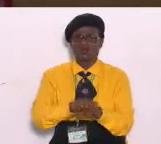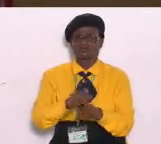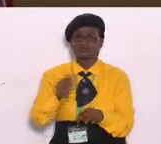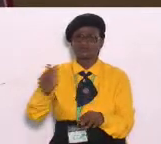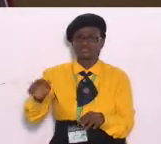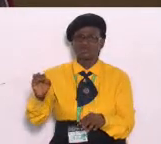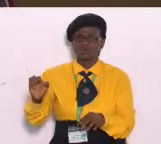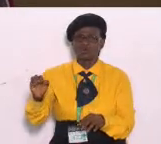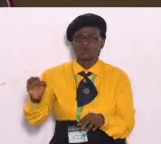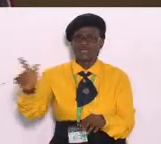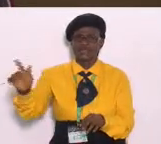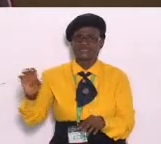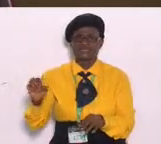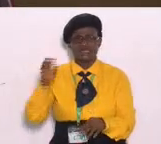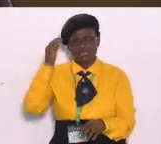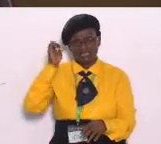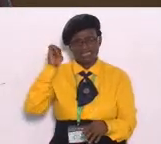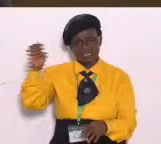He knows